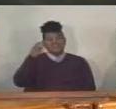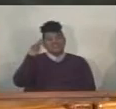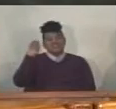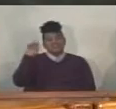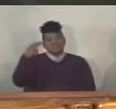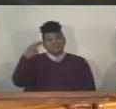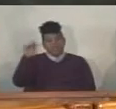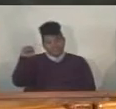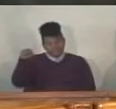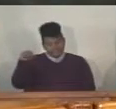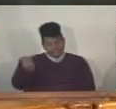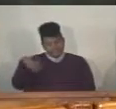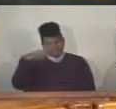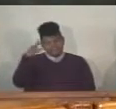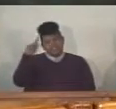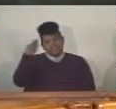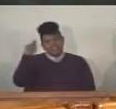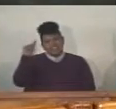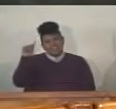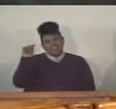Clerk.